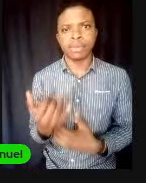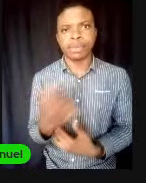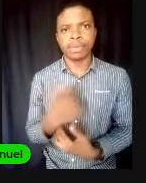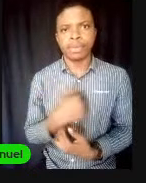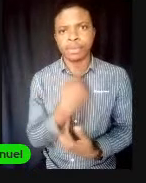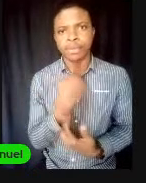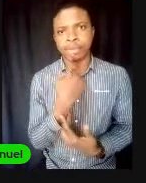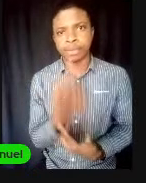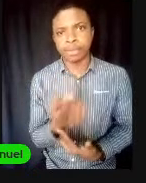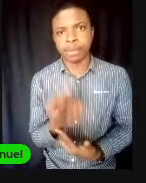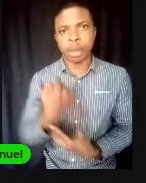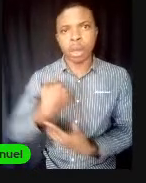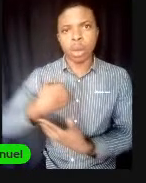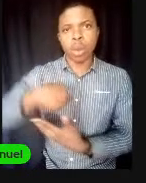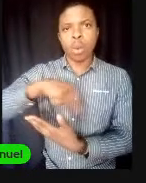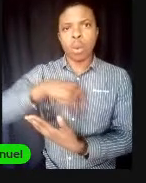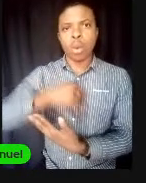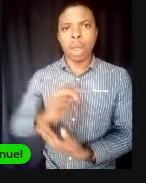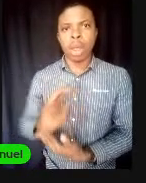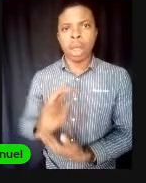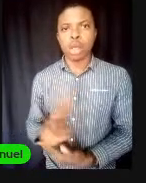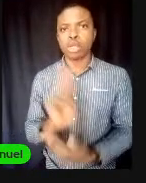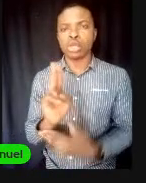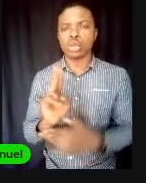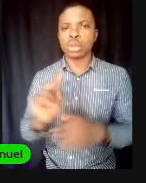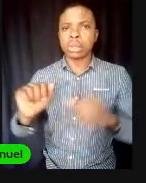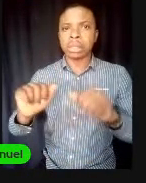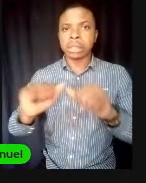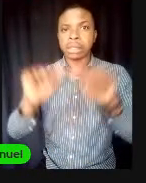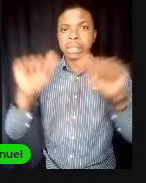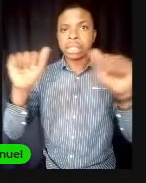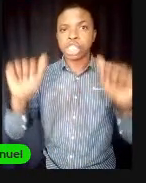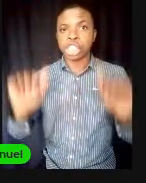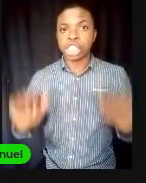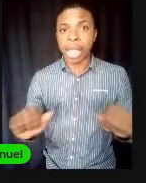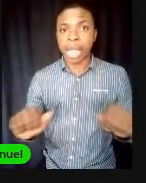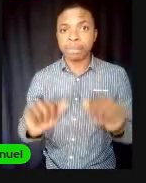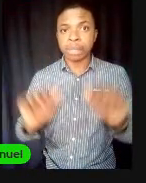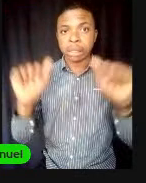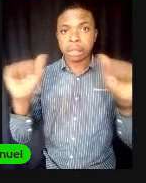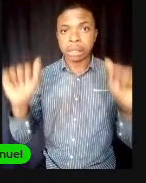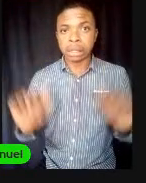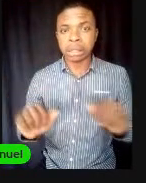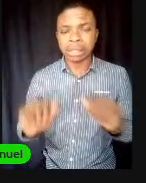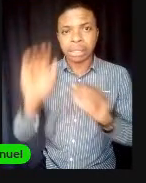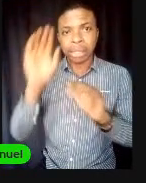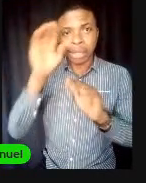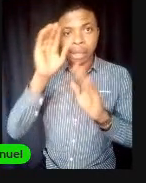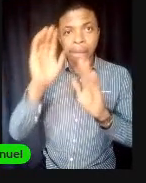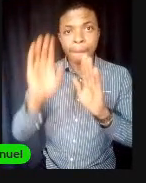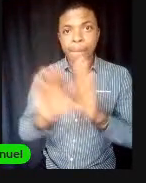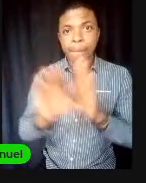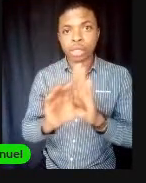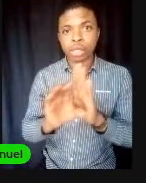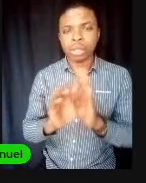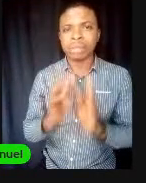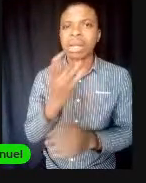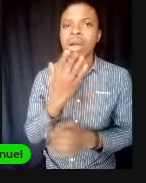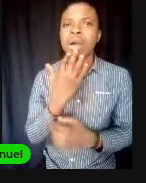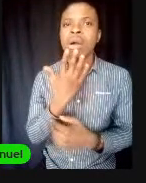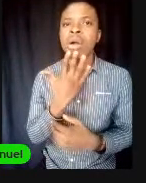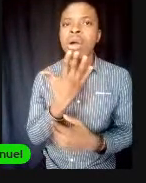shapes in graphic design. We use shapes, we use pictures, shapes, colors. They